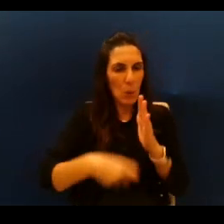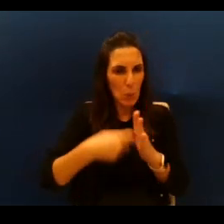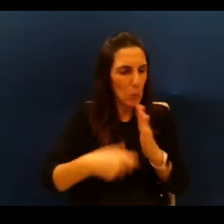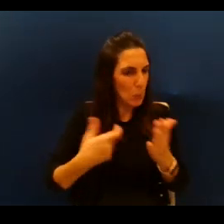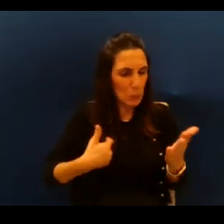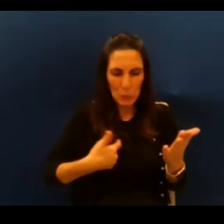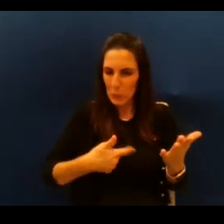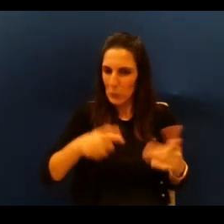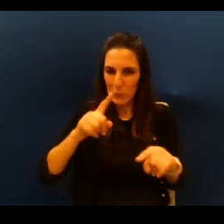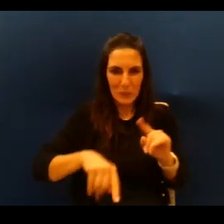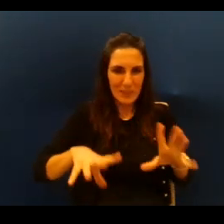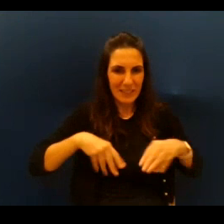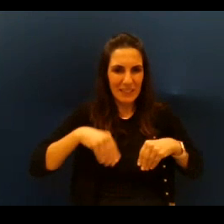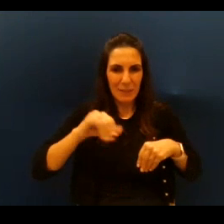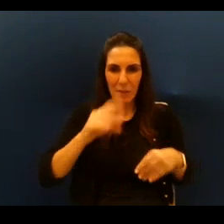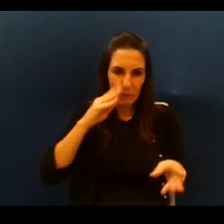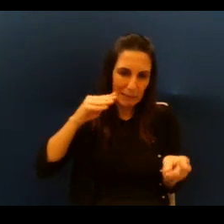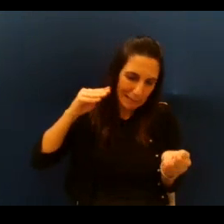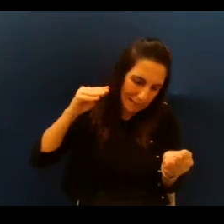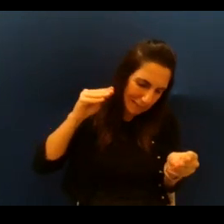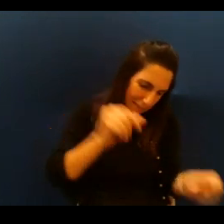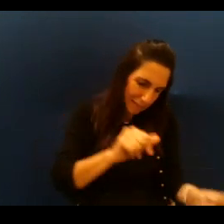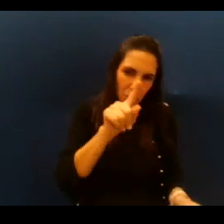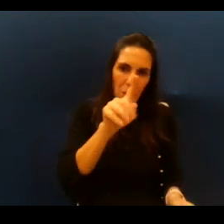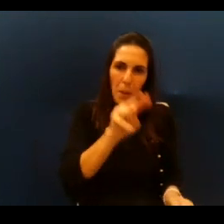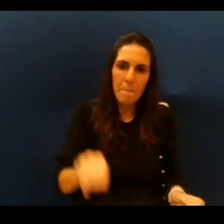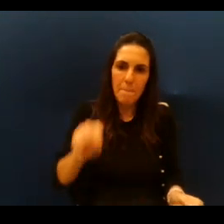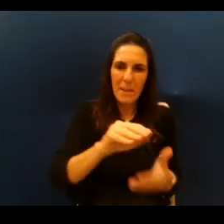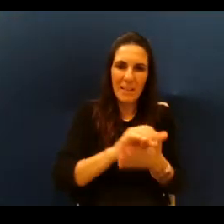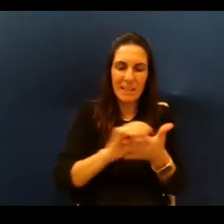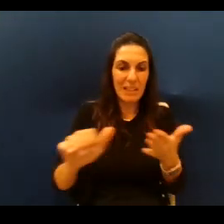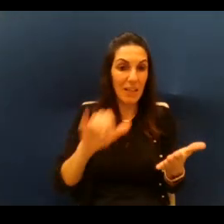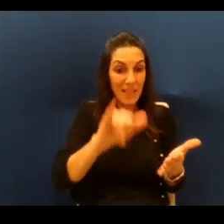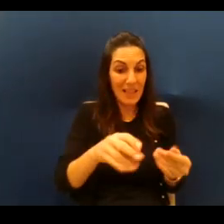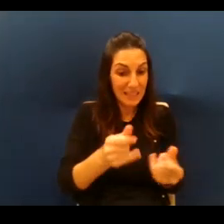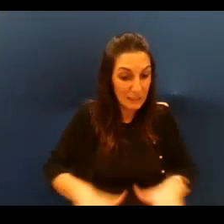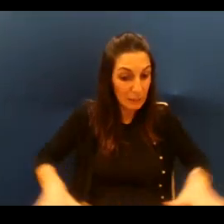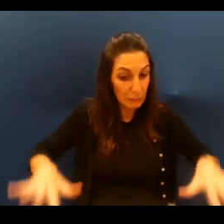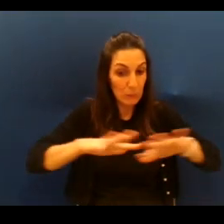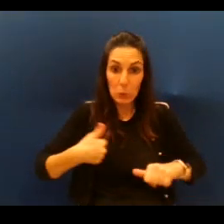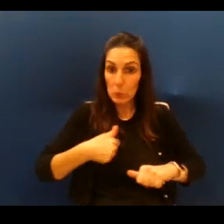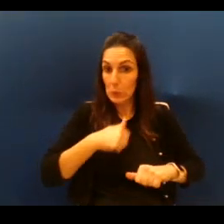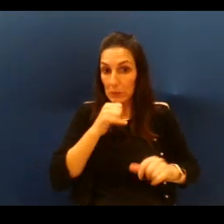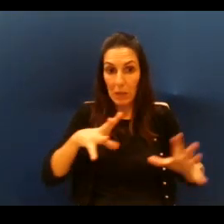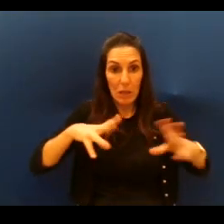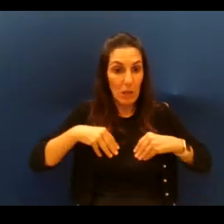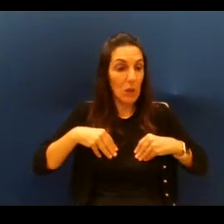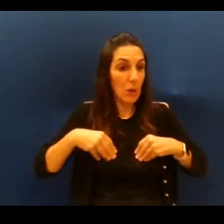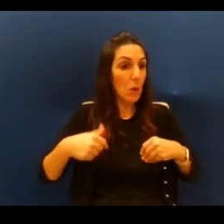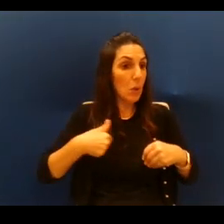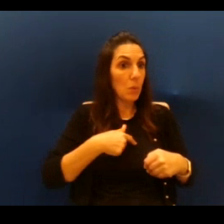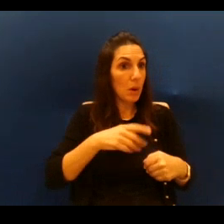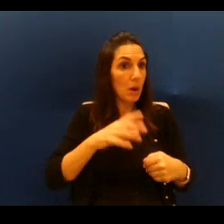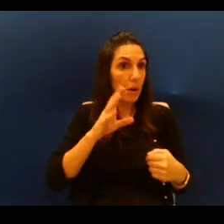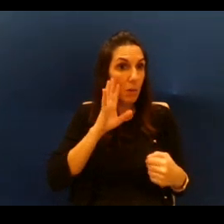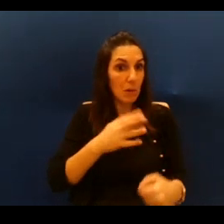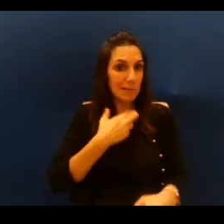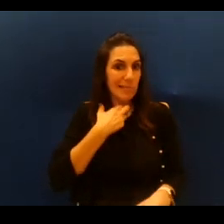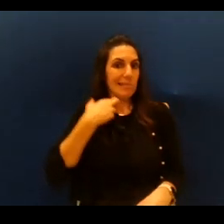venture to put $1 million in a space that we would not own and take the majority of the risk and